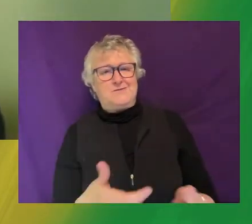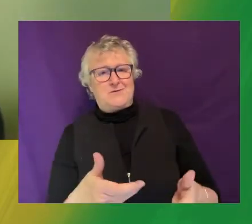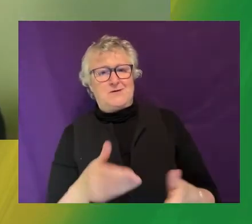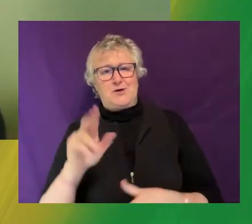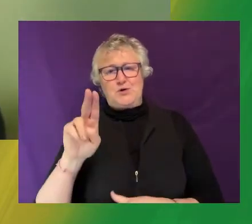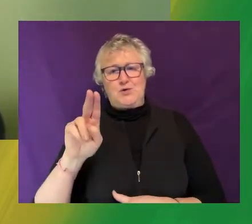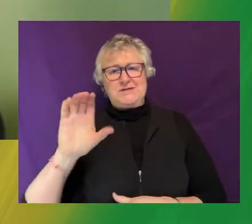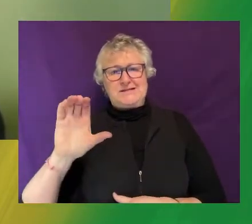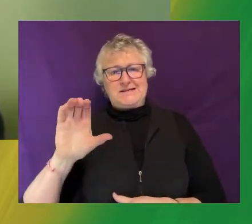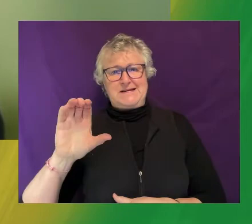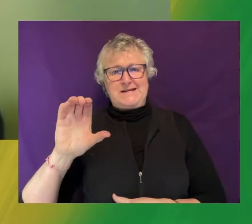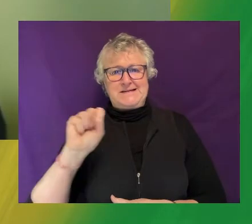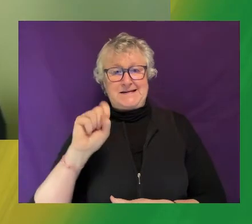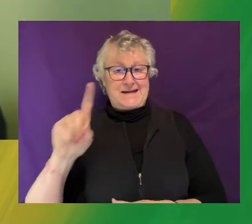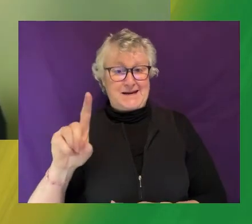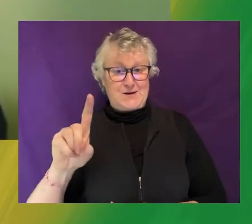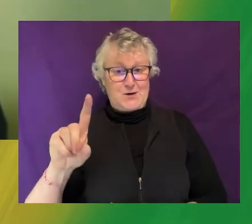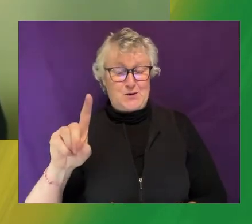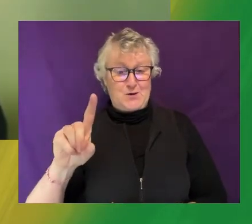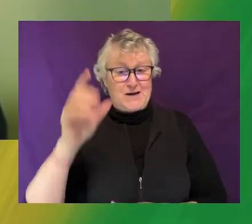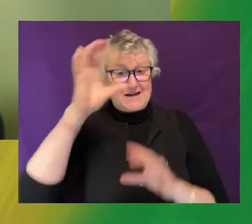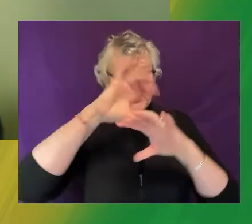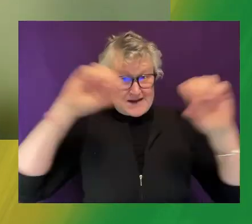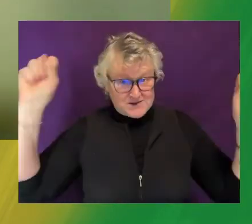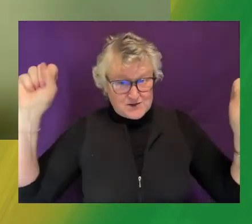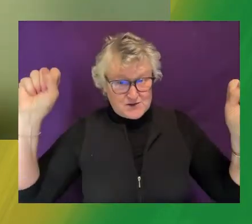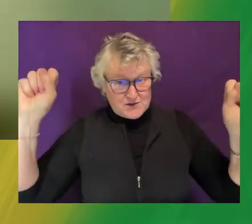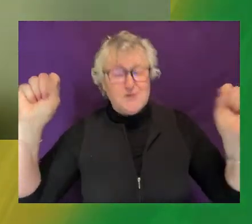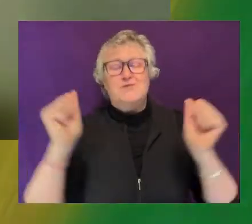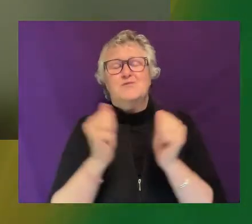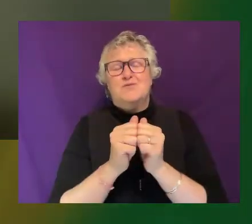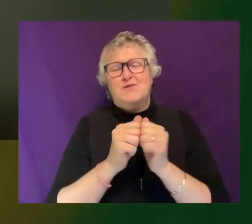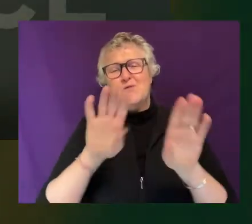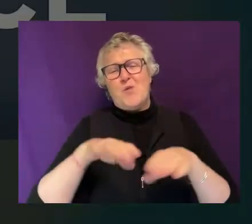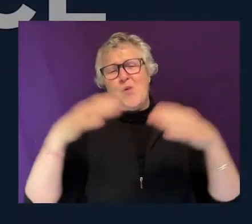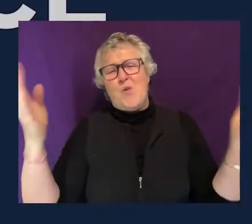Pradeep K. Khosla, with some opening words.